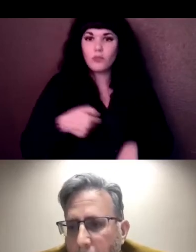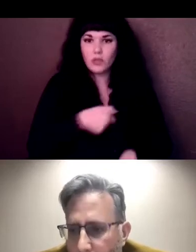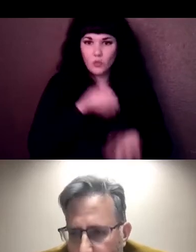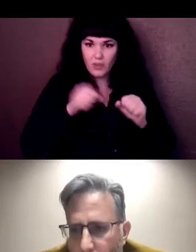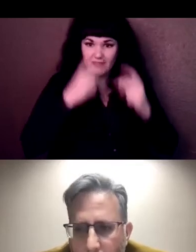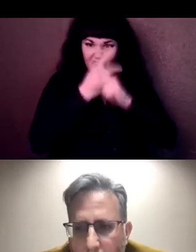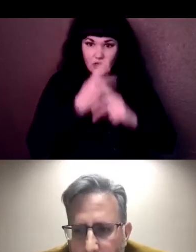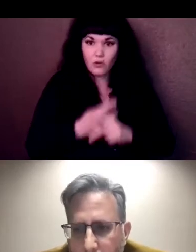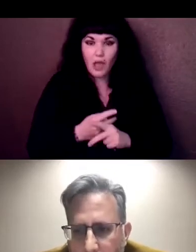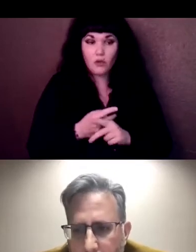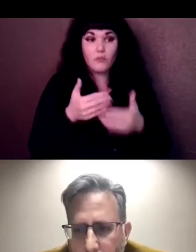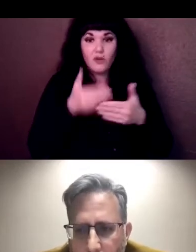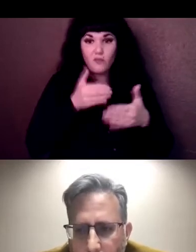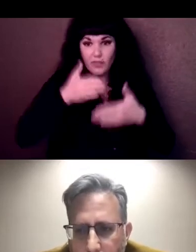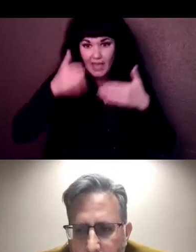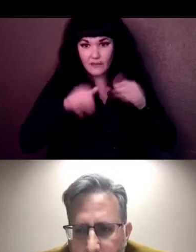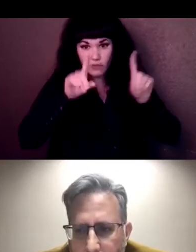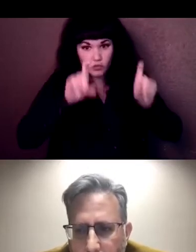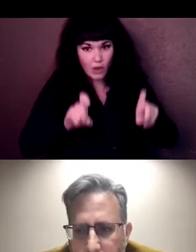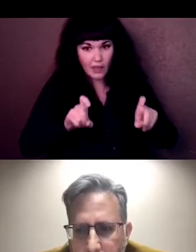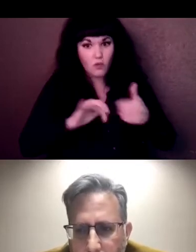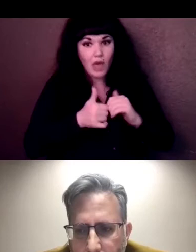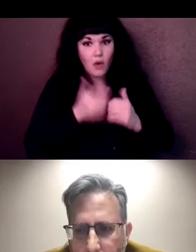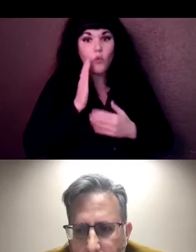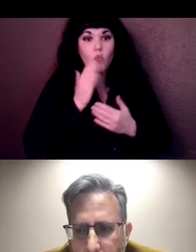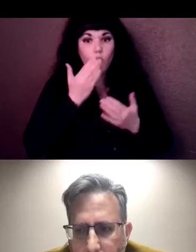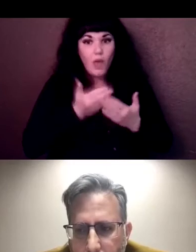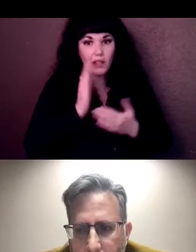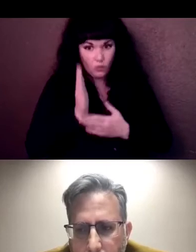trial how well it's going to work for the individual.